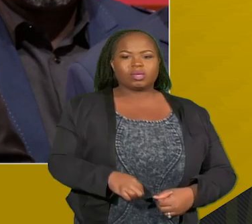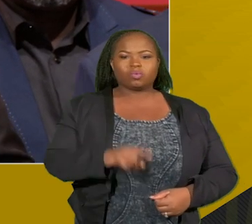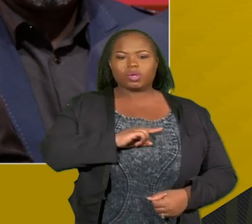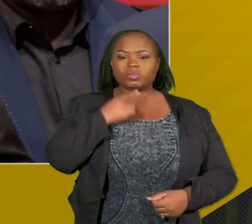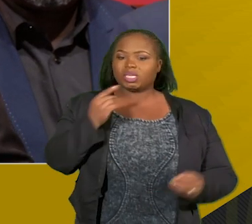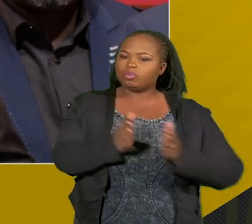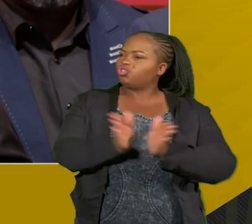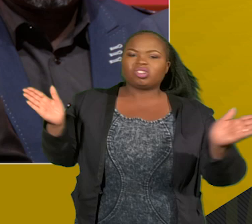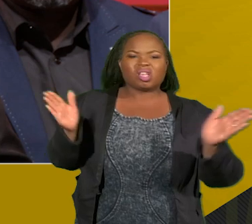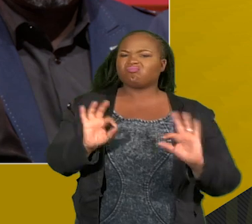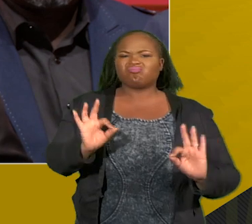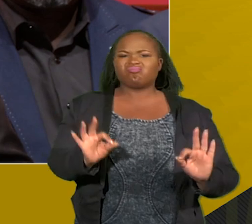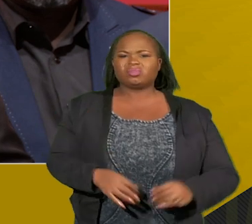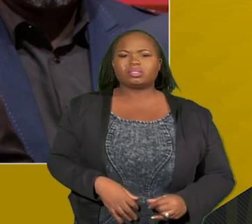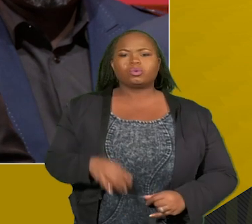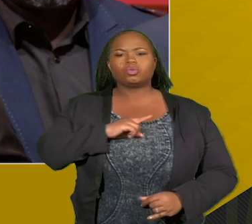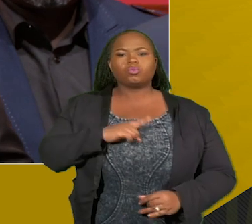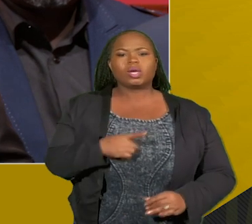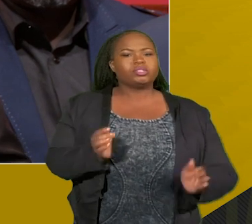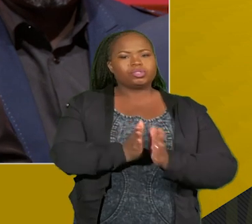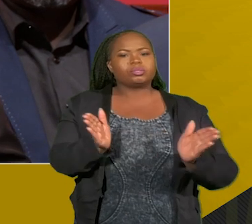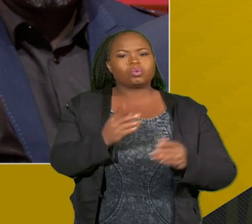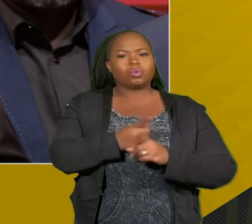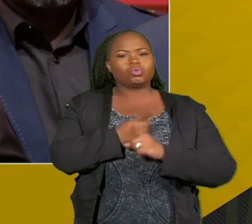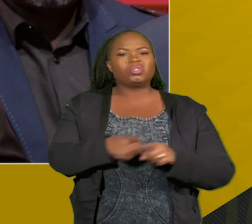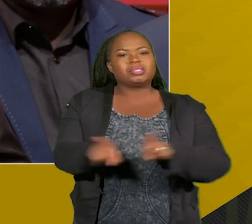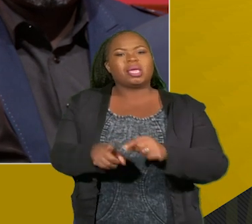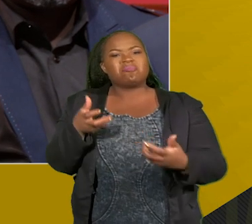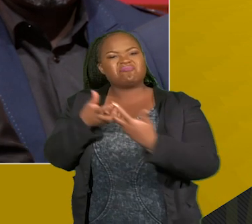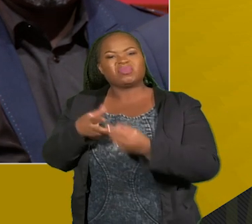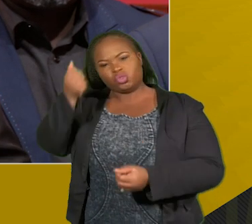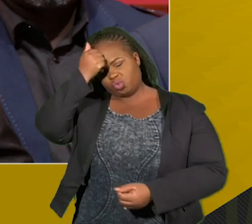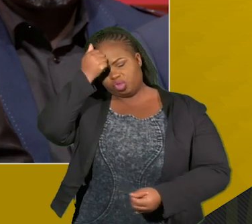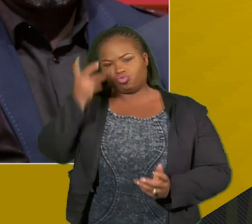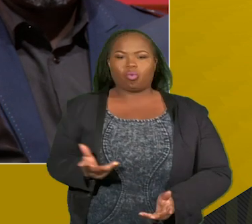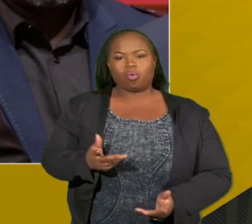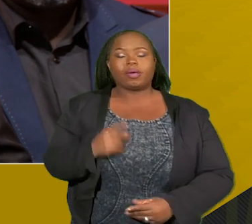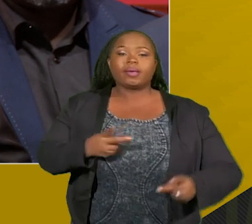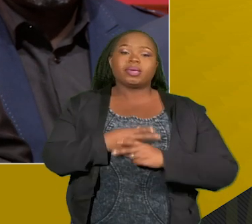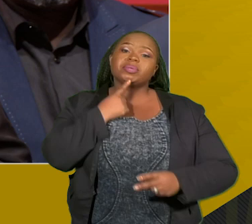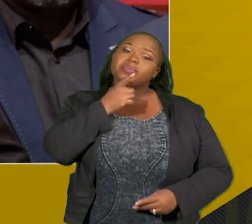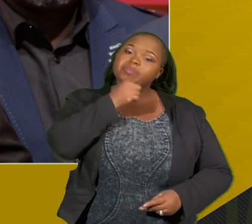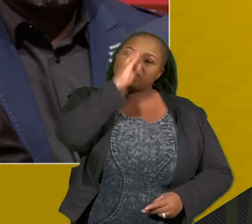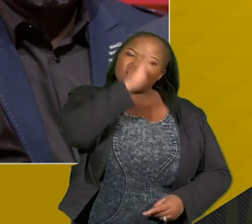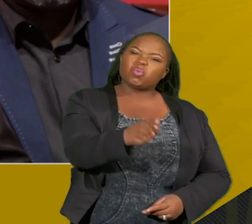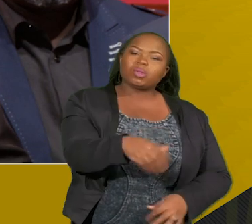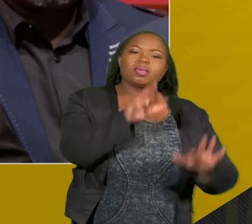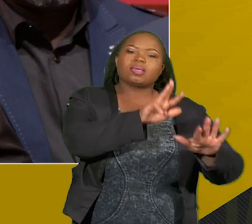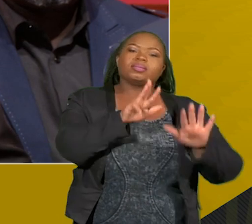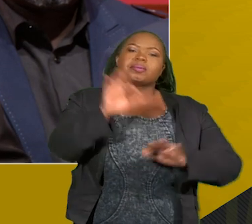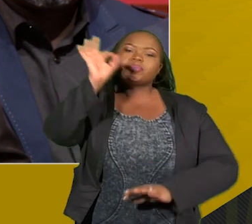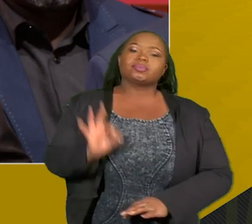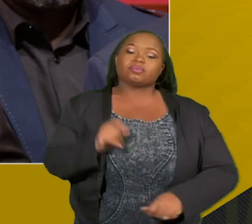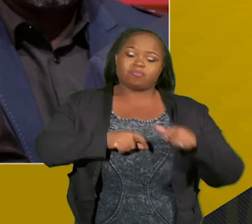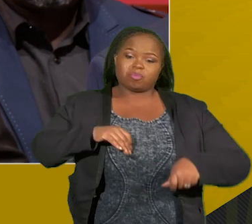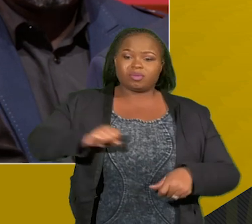not generalizing. I'm not generalizing. Generalization is associated with stupidity. Mm-hmm. But I'm saying to you, 99%